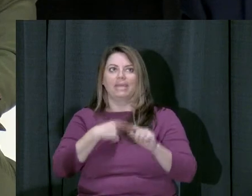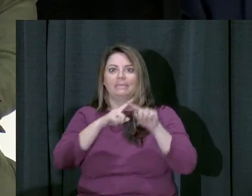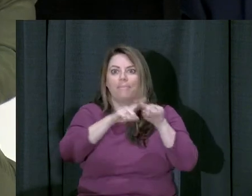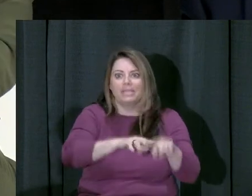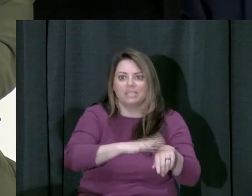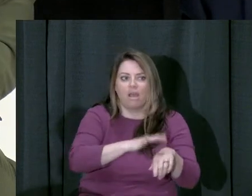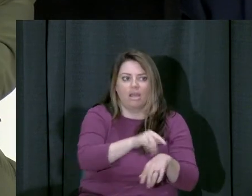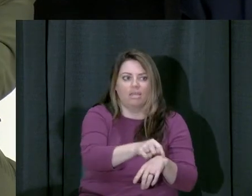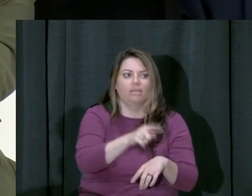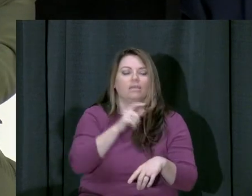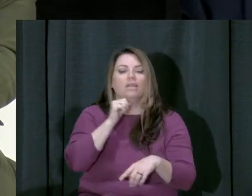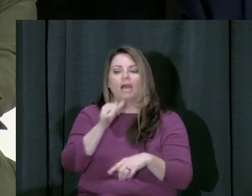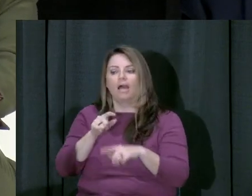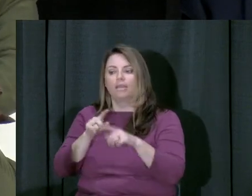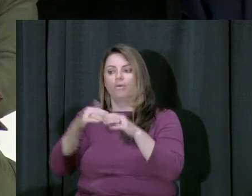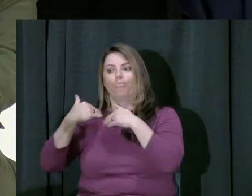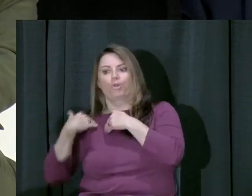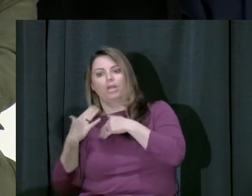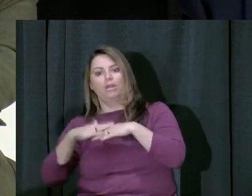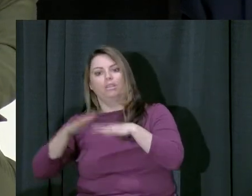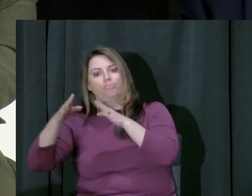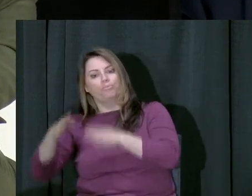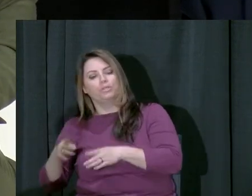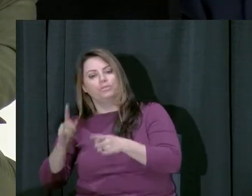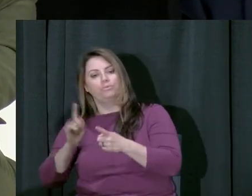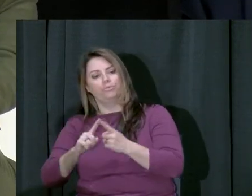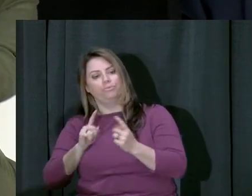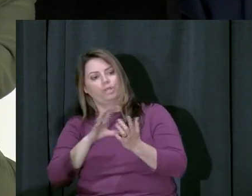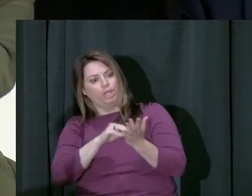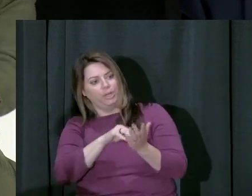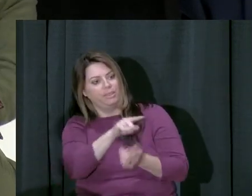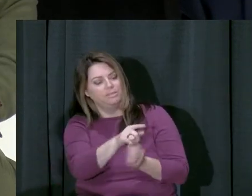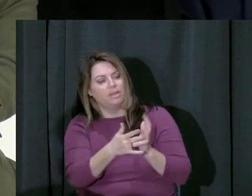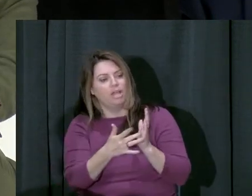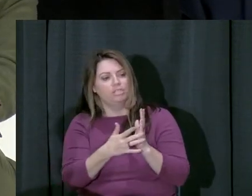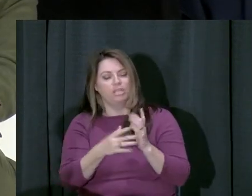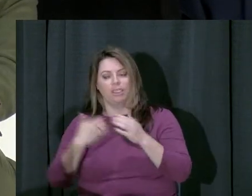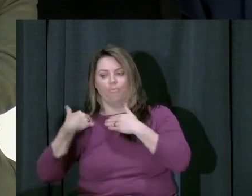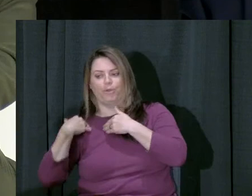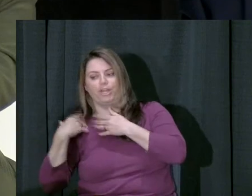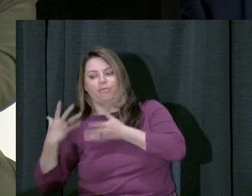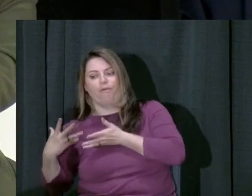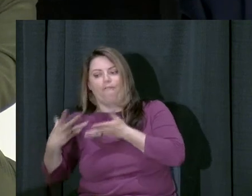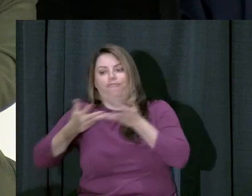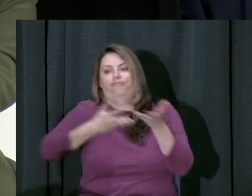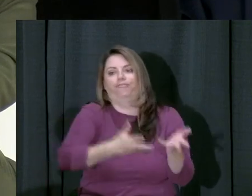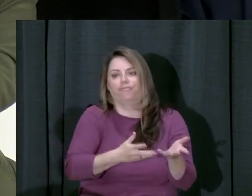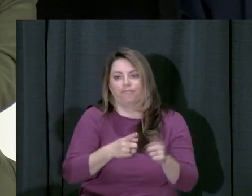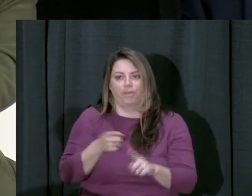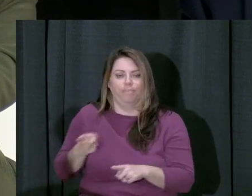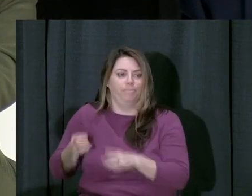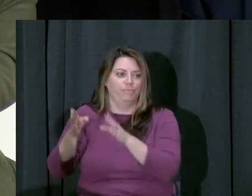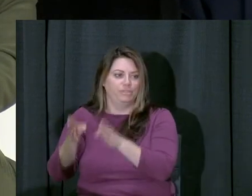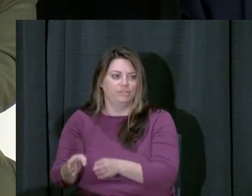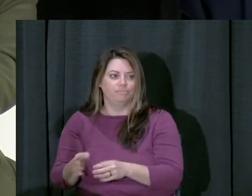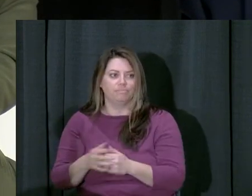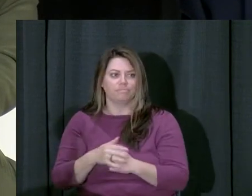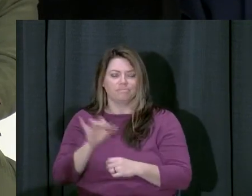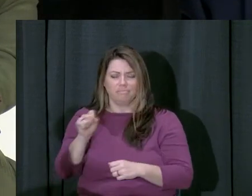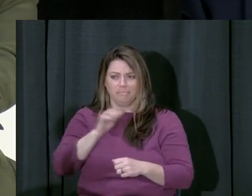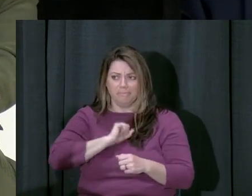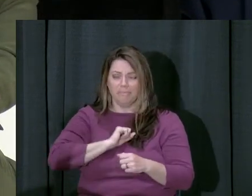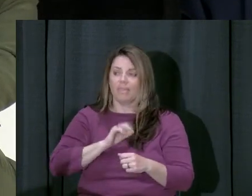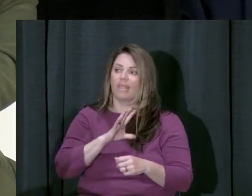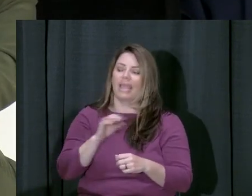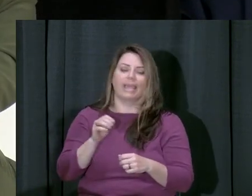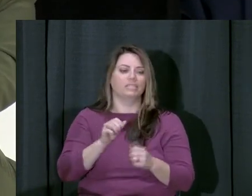the burden on the individual to learn these new technologies? How do we remove that burden from them and treat it for